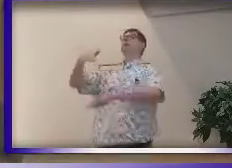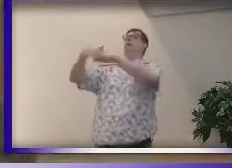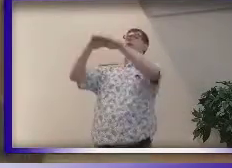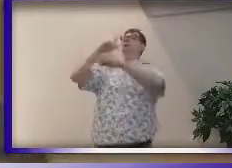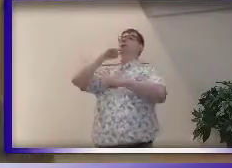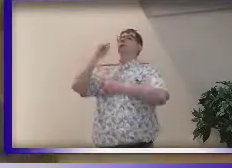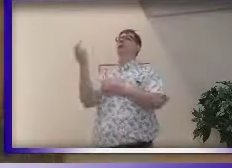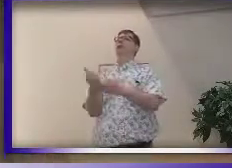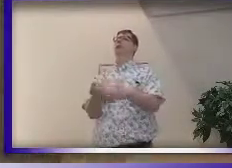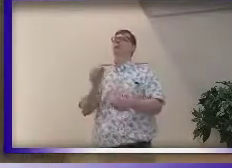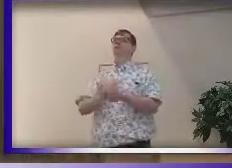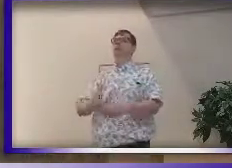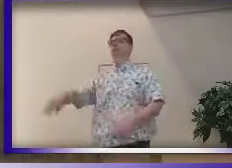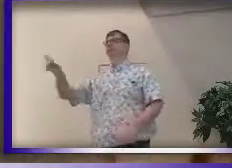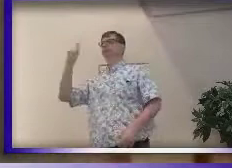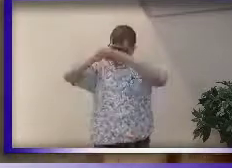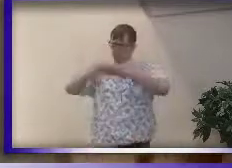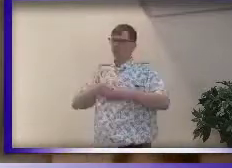you, bedhead.